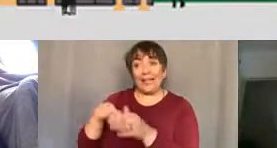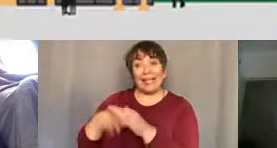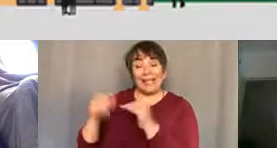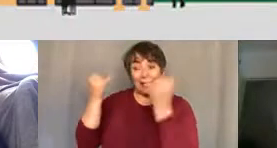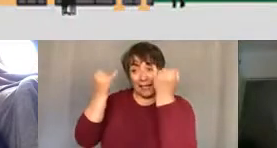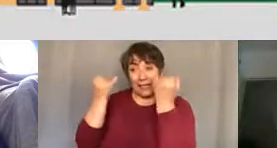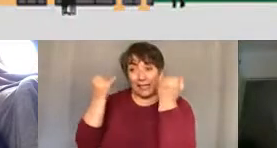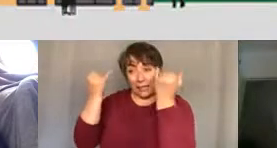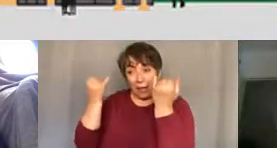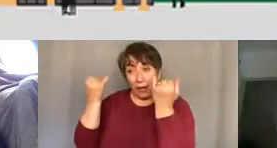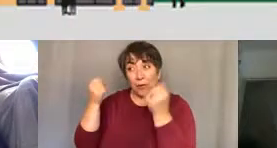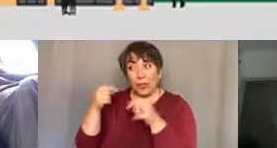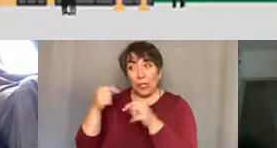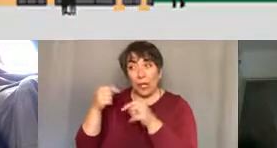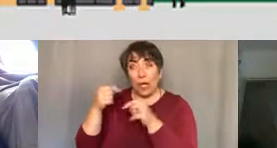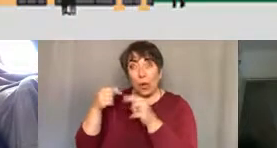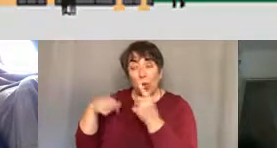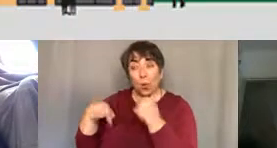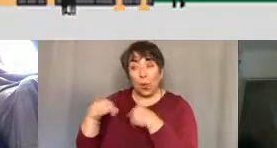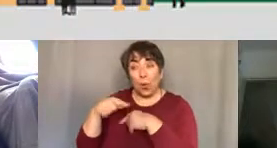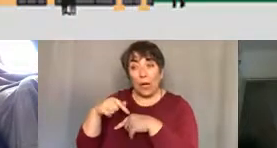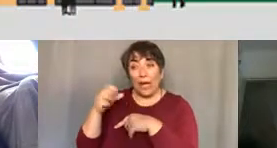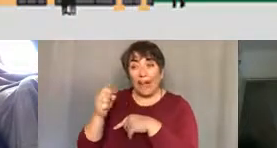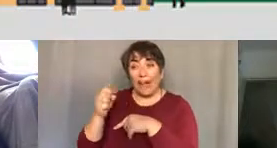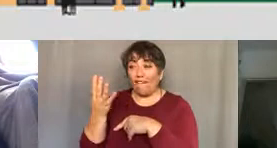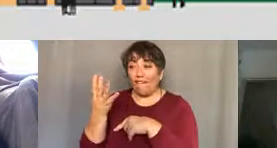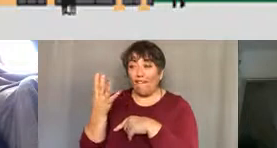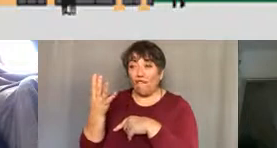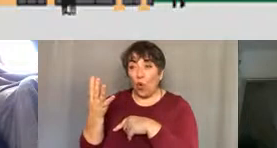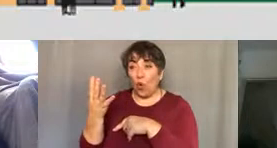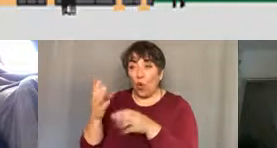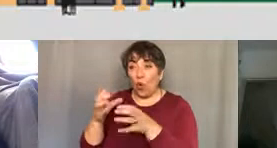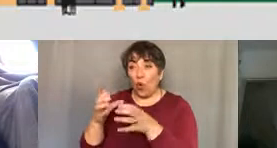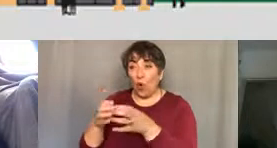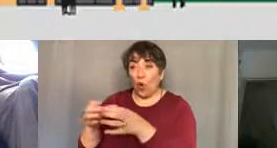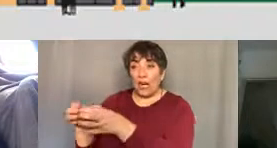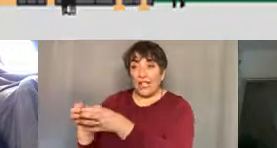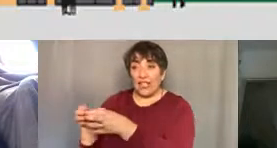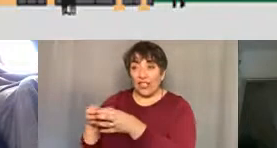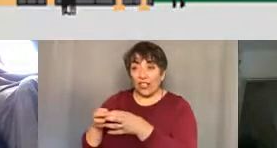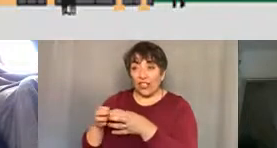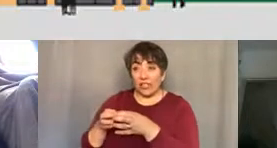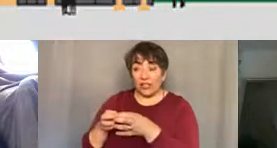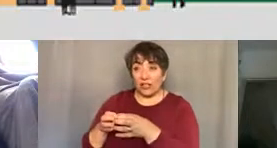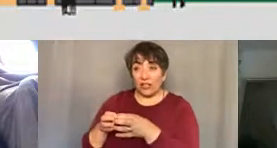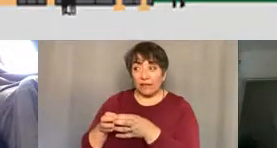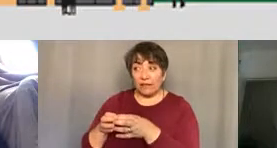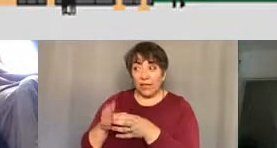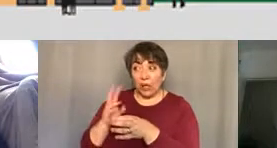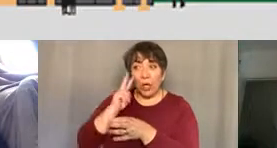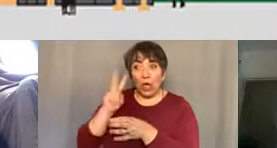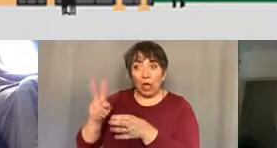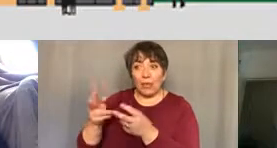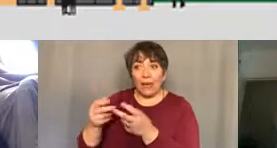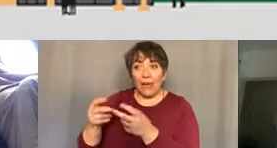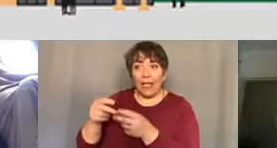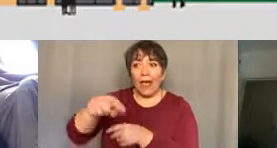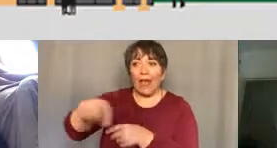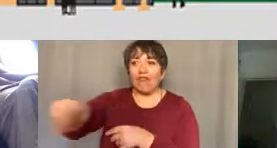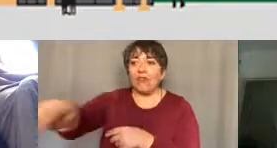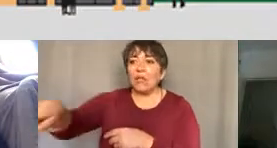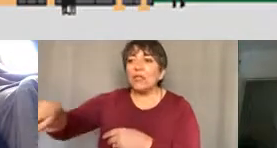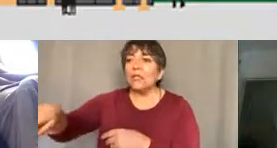were 4 organisations, and we looked at what had been done in other areas, and we started different piloted bits of work